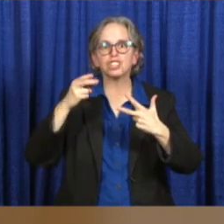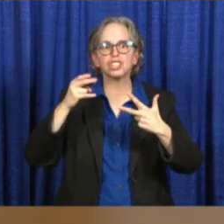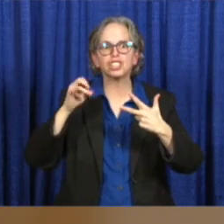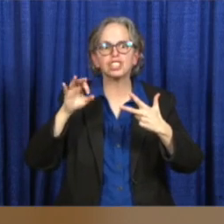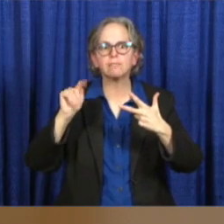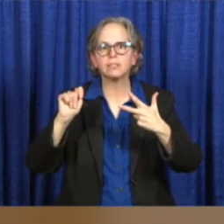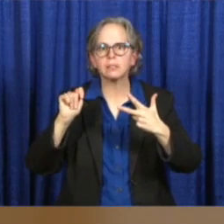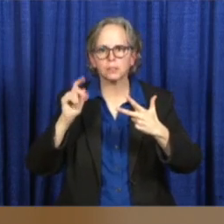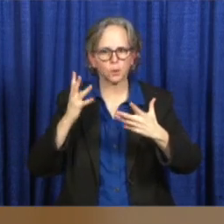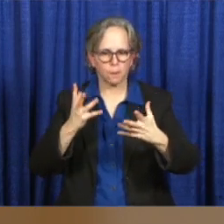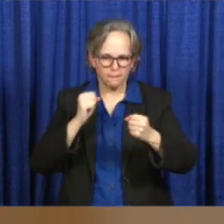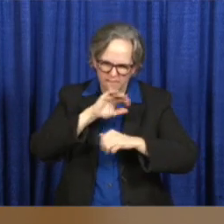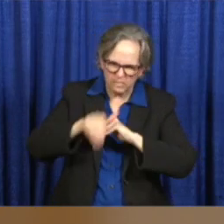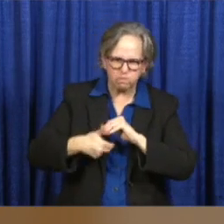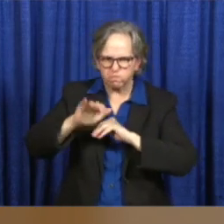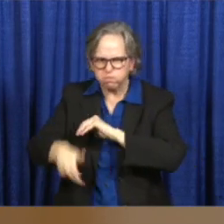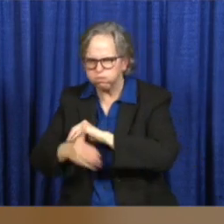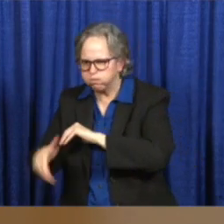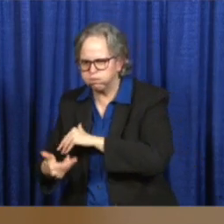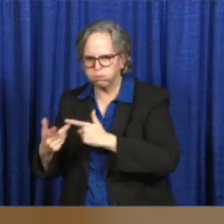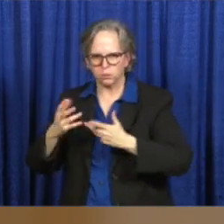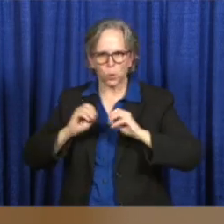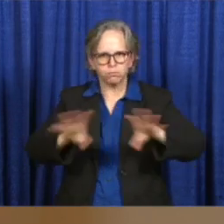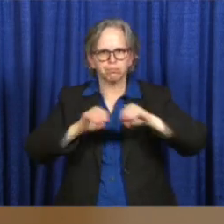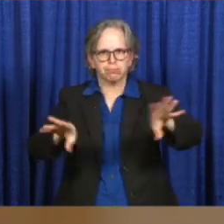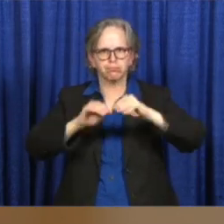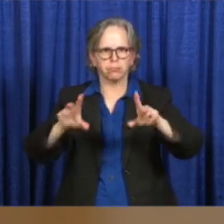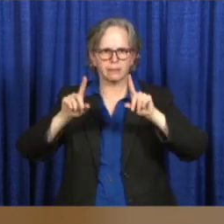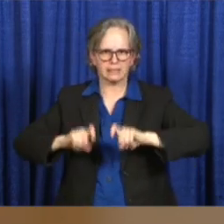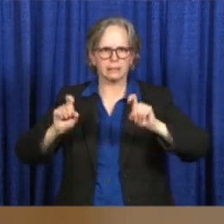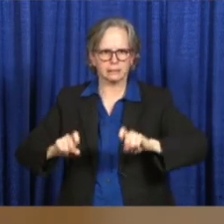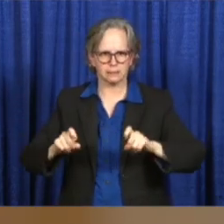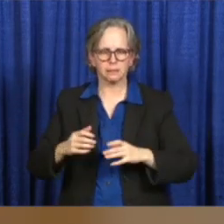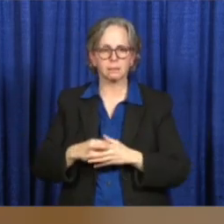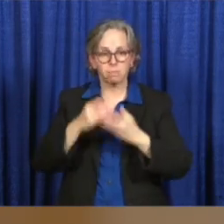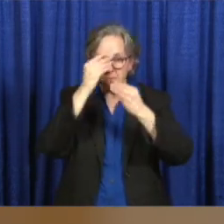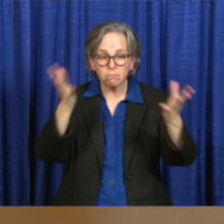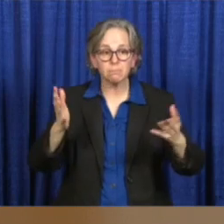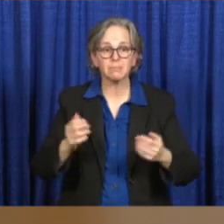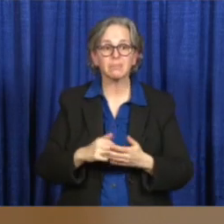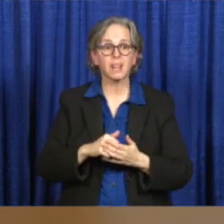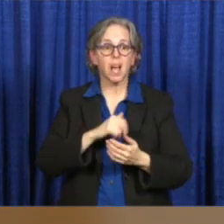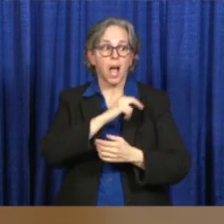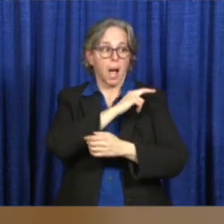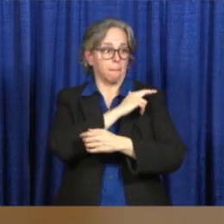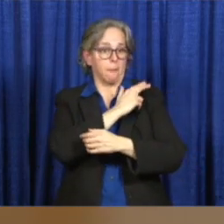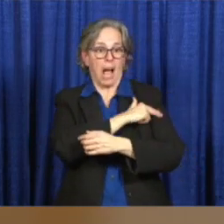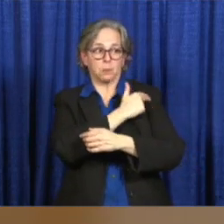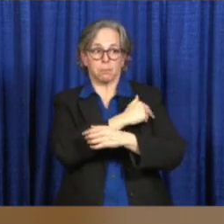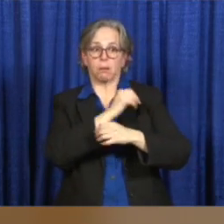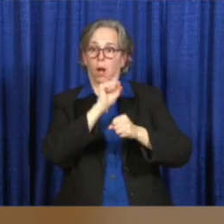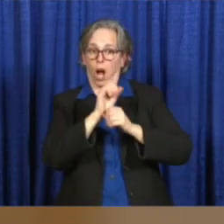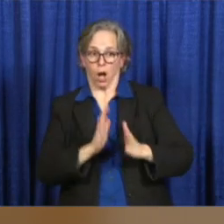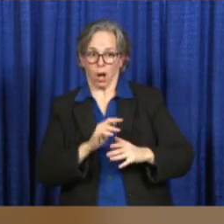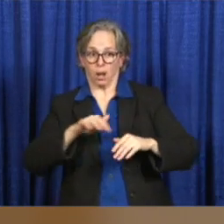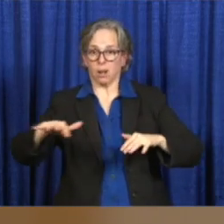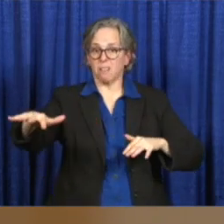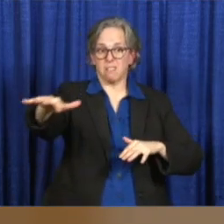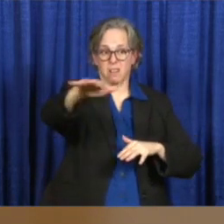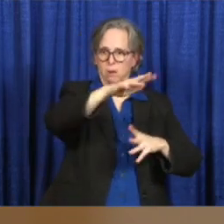department colleagues, we will be routing some tests directly from hospitals straight to the Ohio